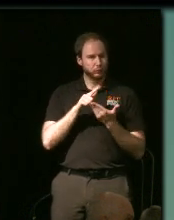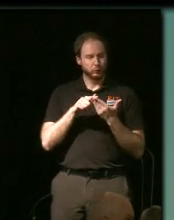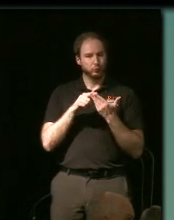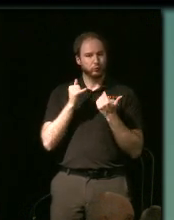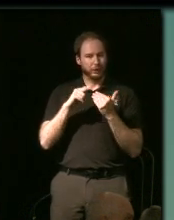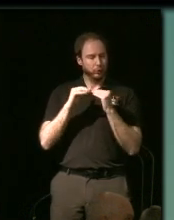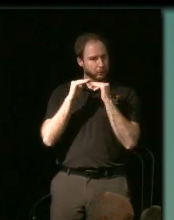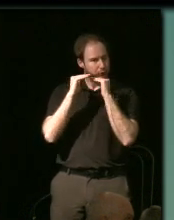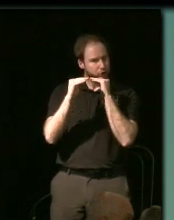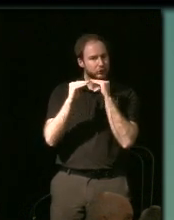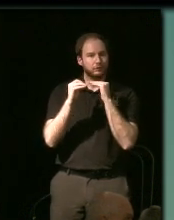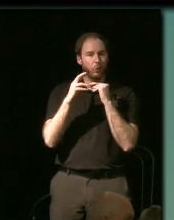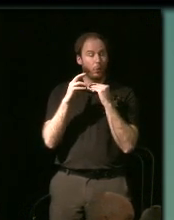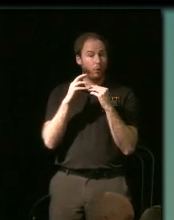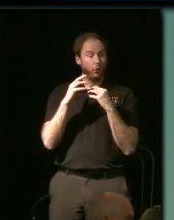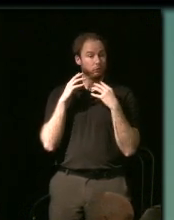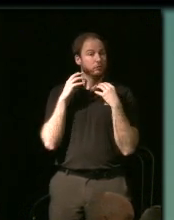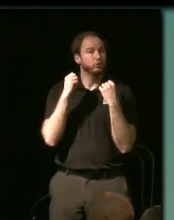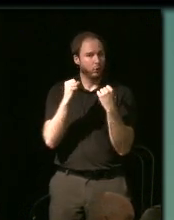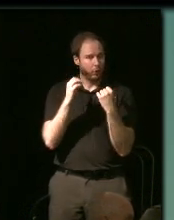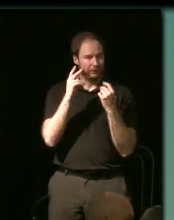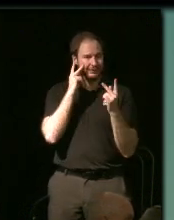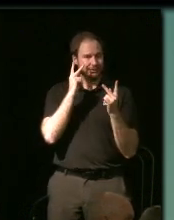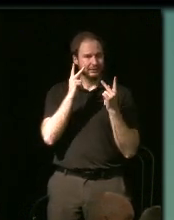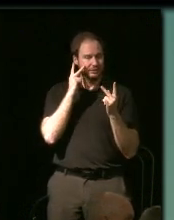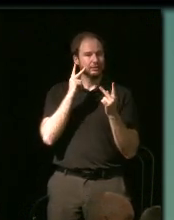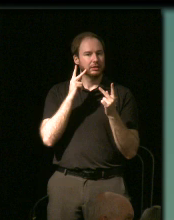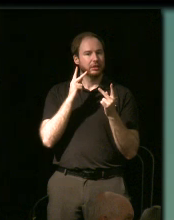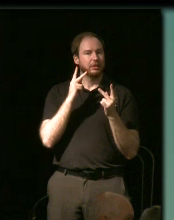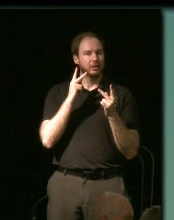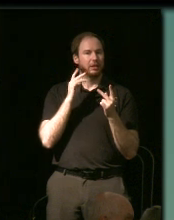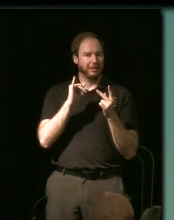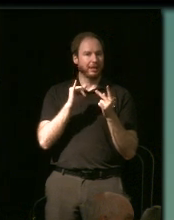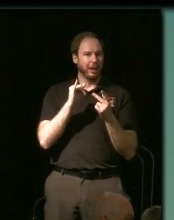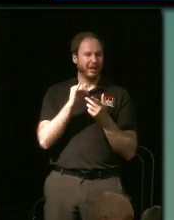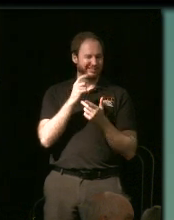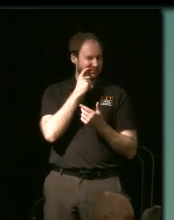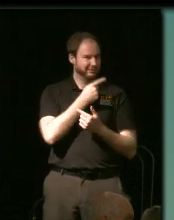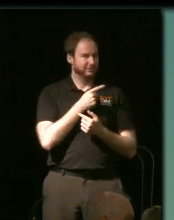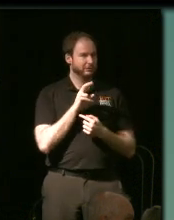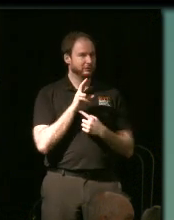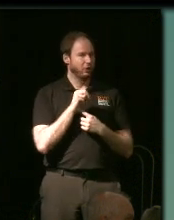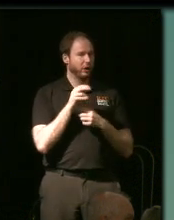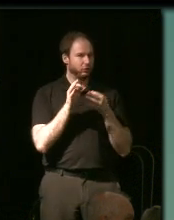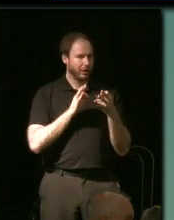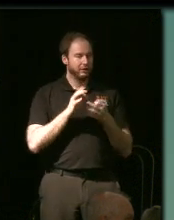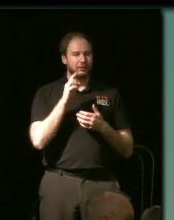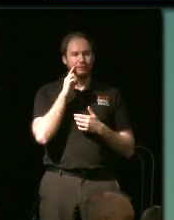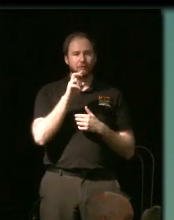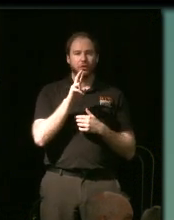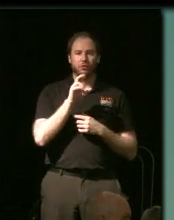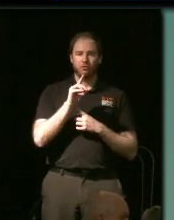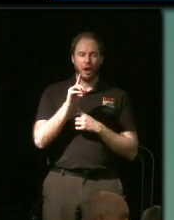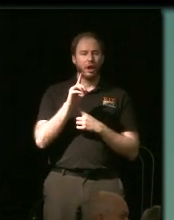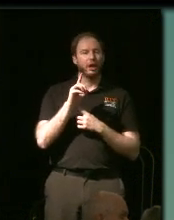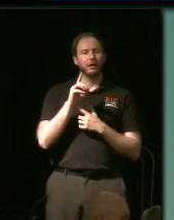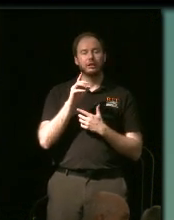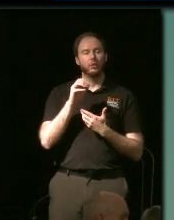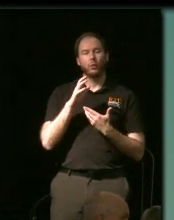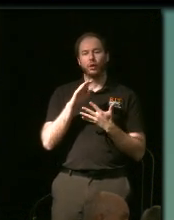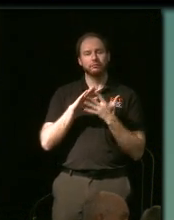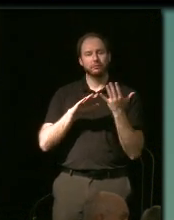preserve or restore vision using those factors like rod-derived cone viability factor, or